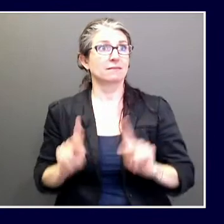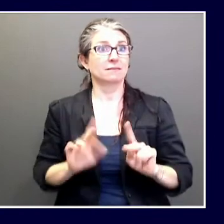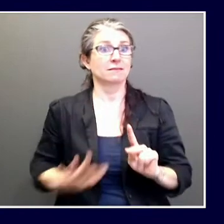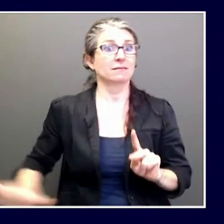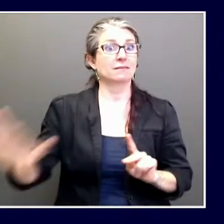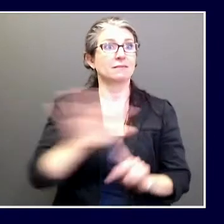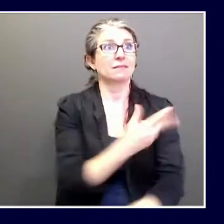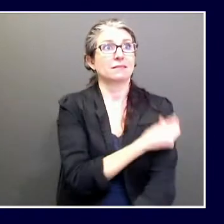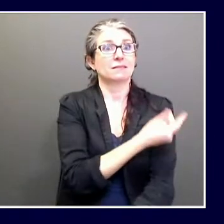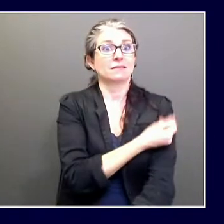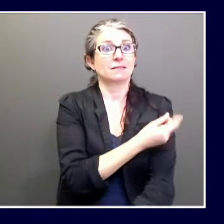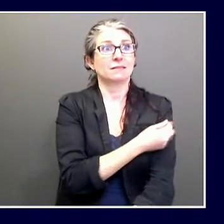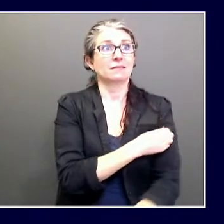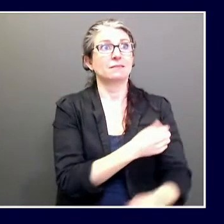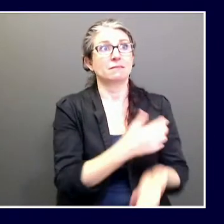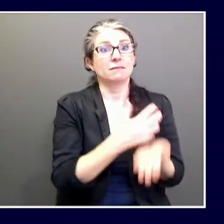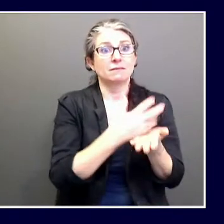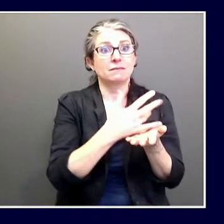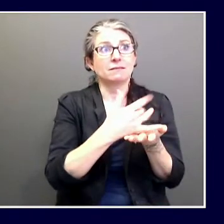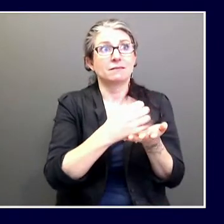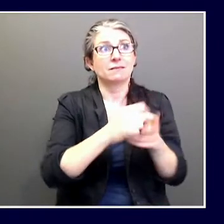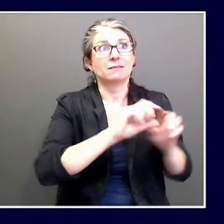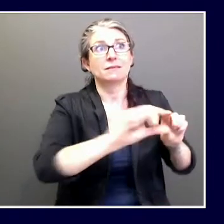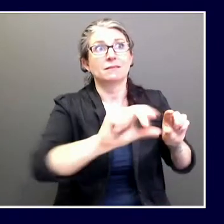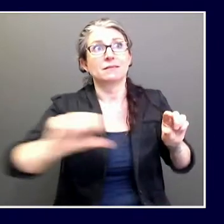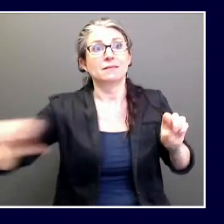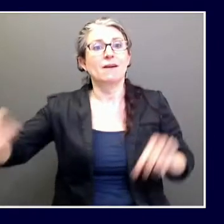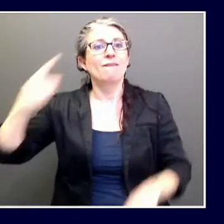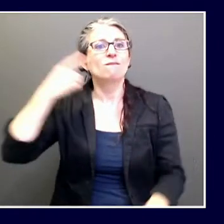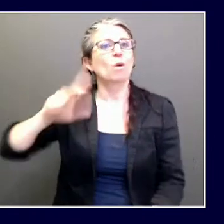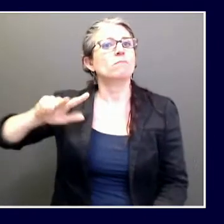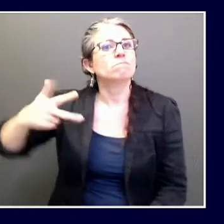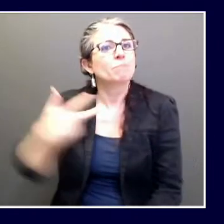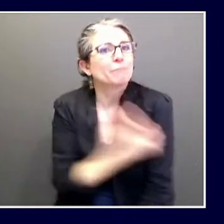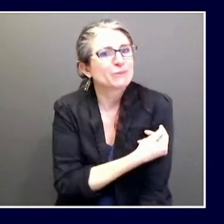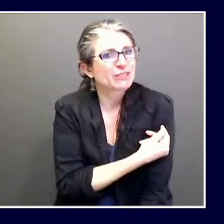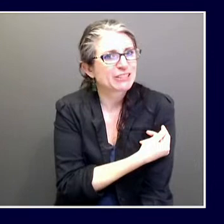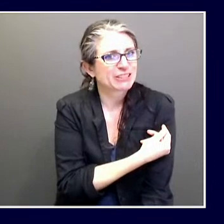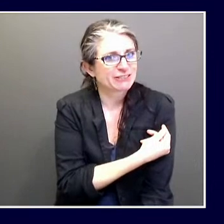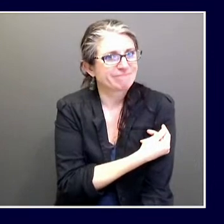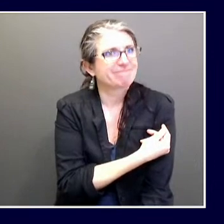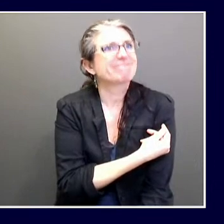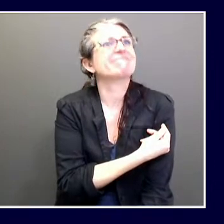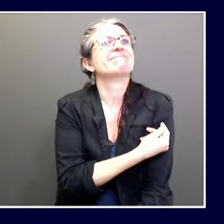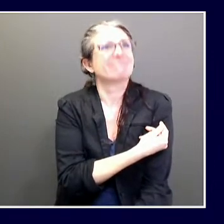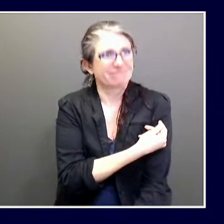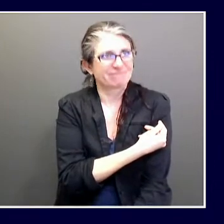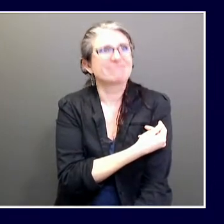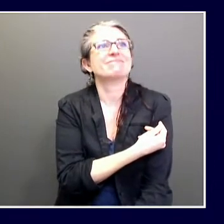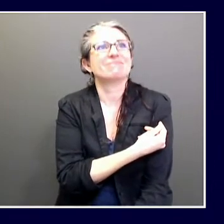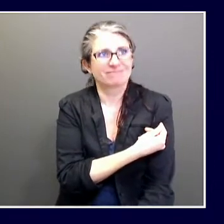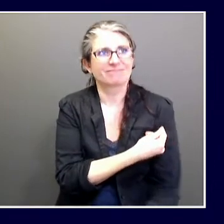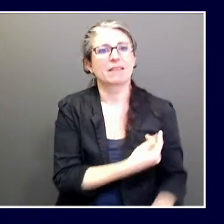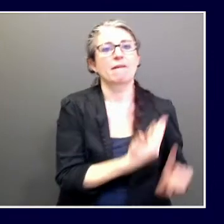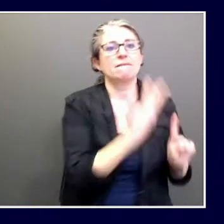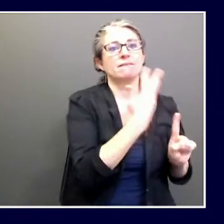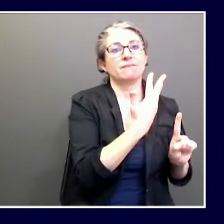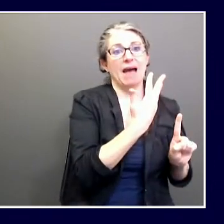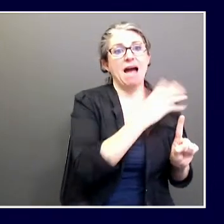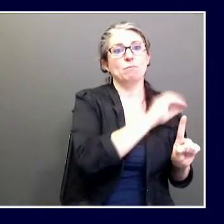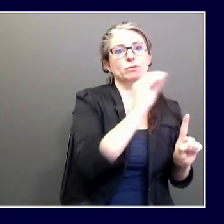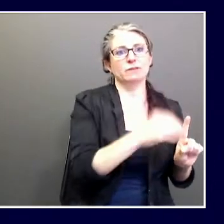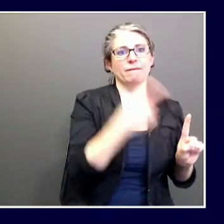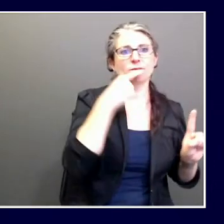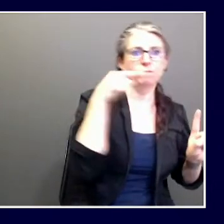the state were for boosters, and about 15% were for first doses. That's important because